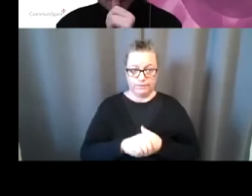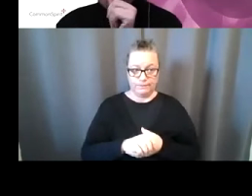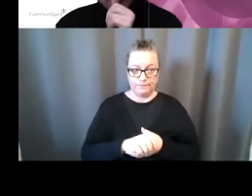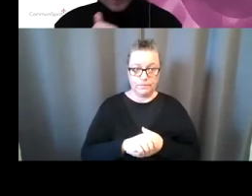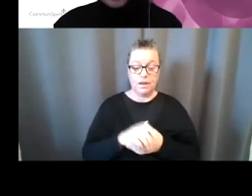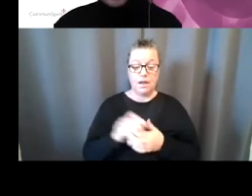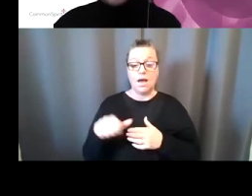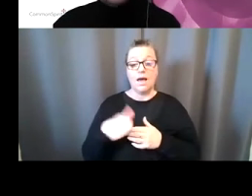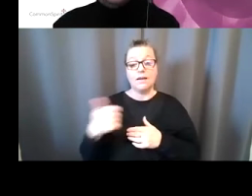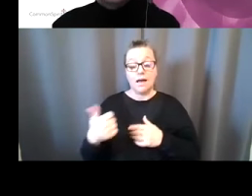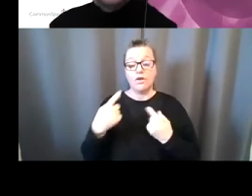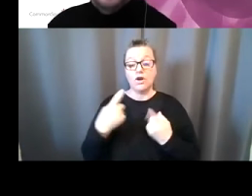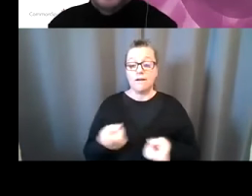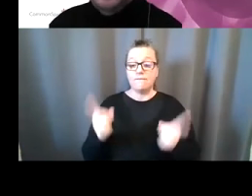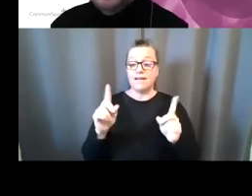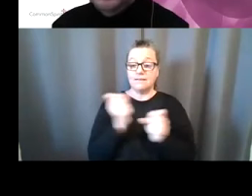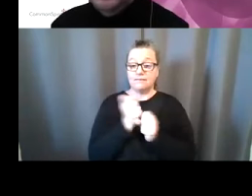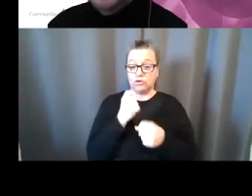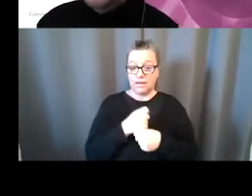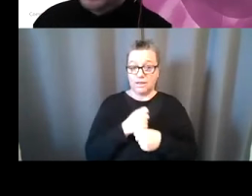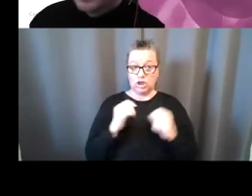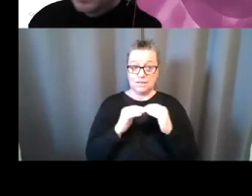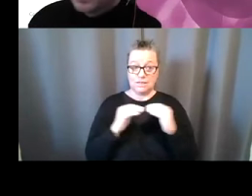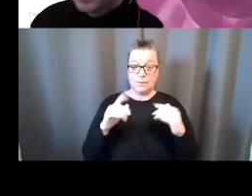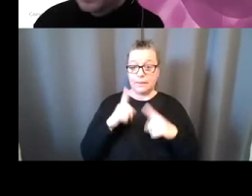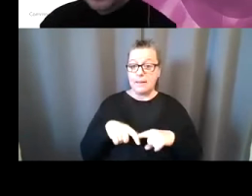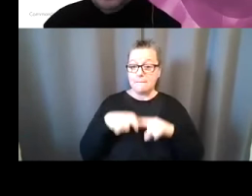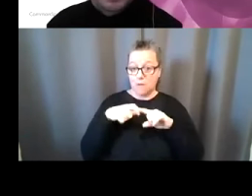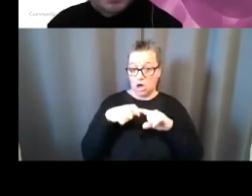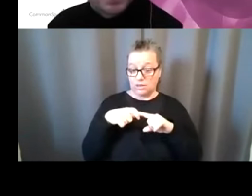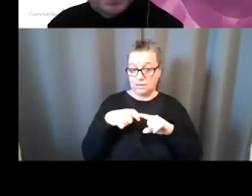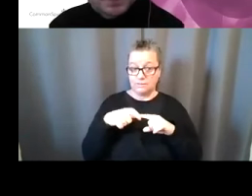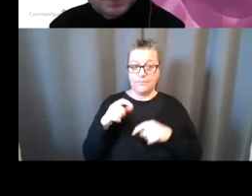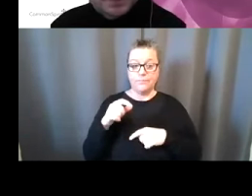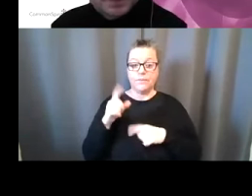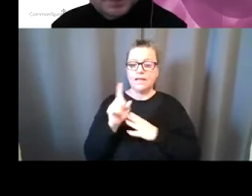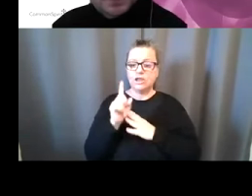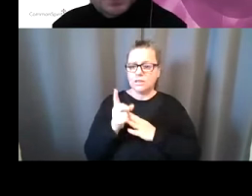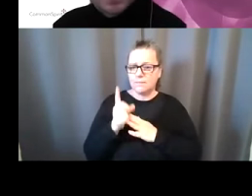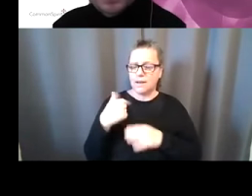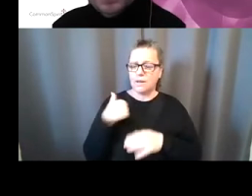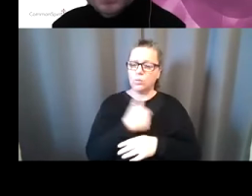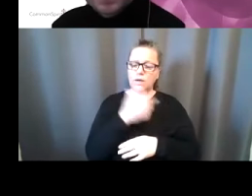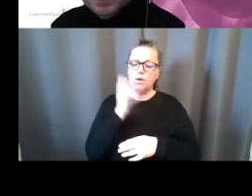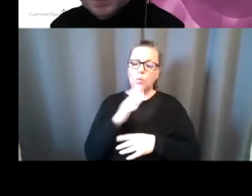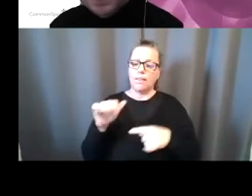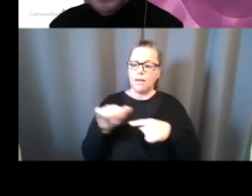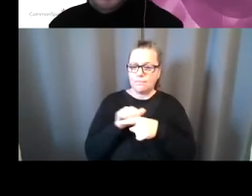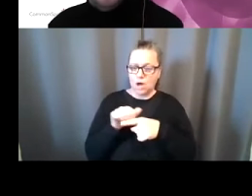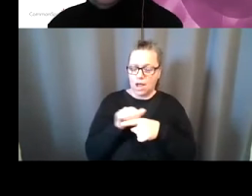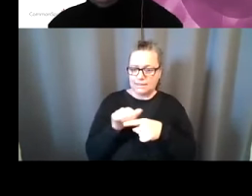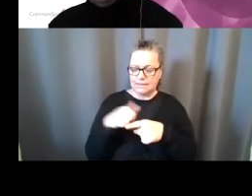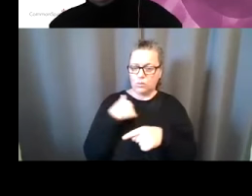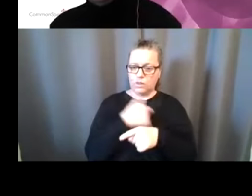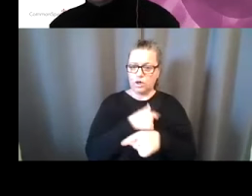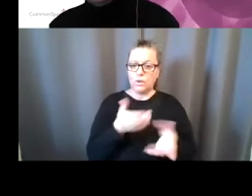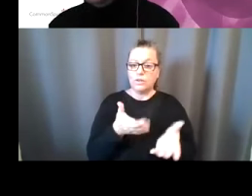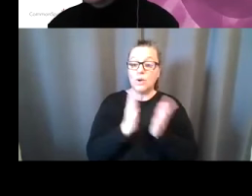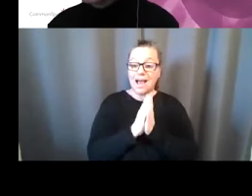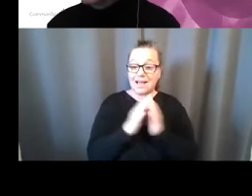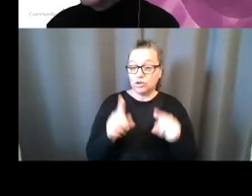Another highly effective creation is the equity pause. And in just a minute here, we're going to practice it, and we're going to ask you